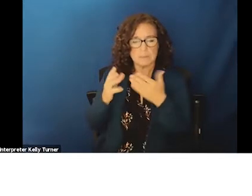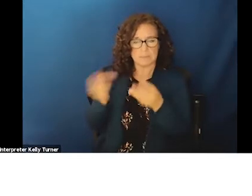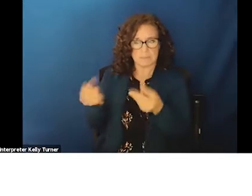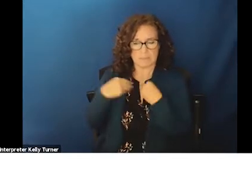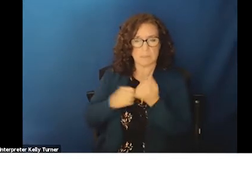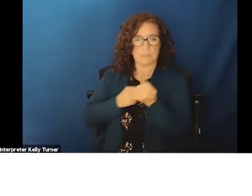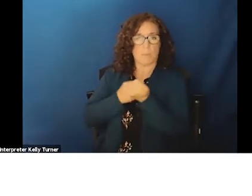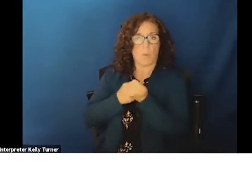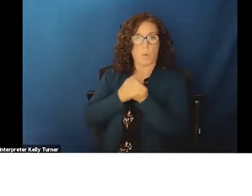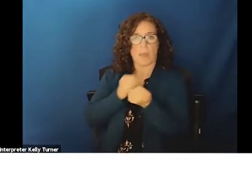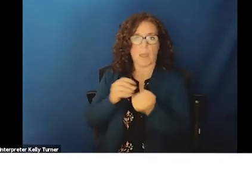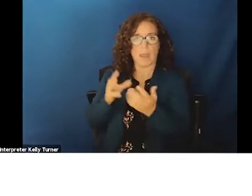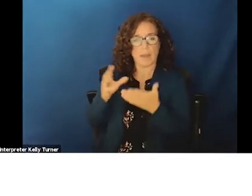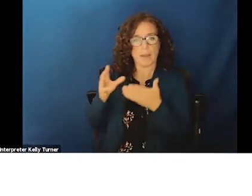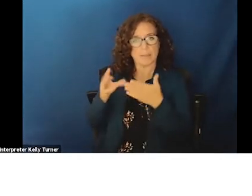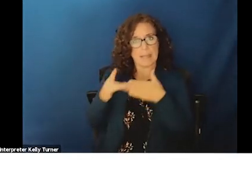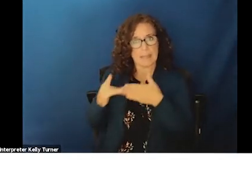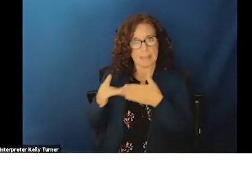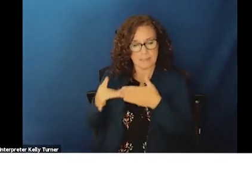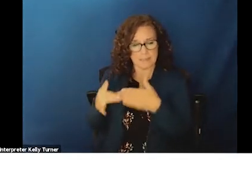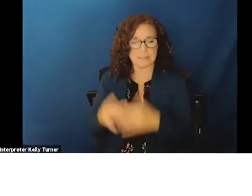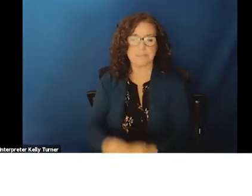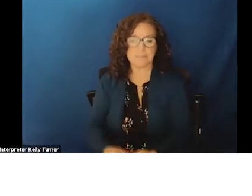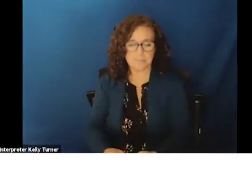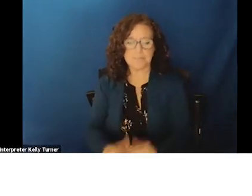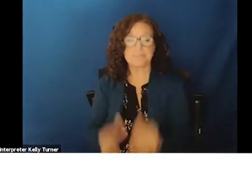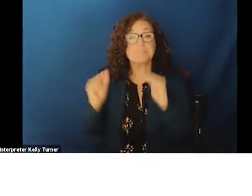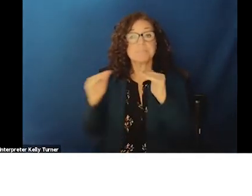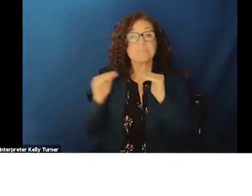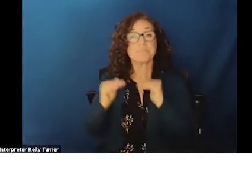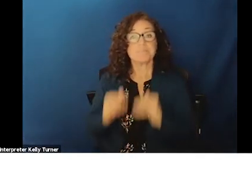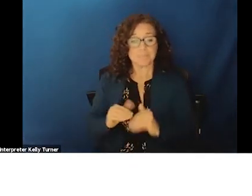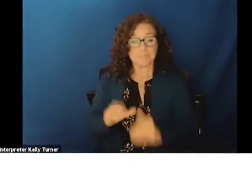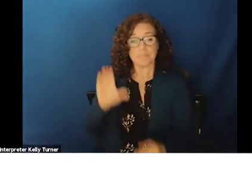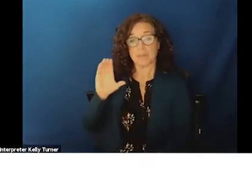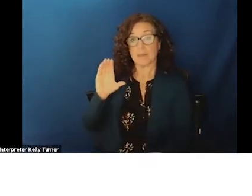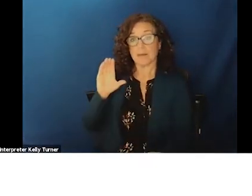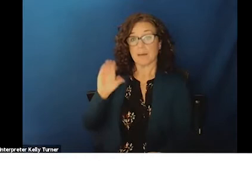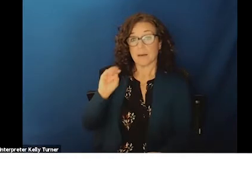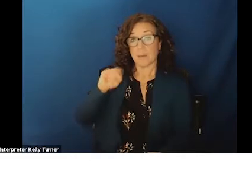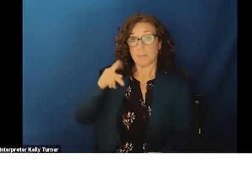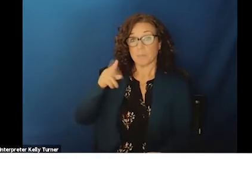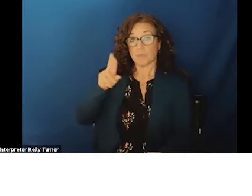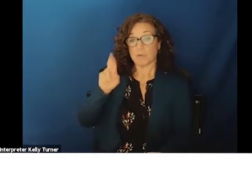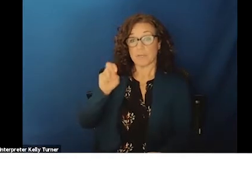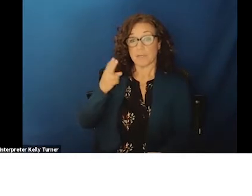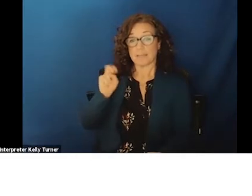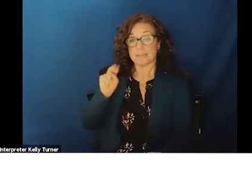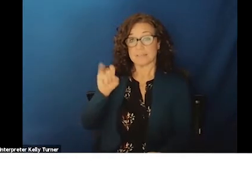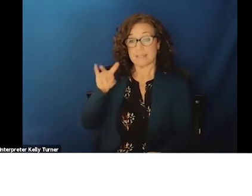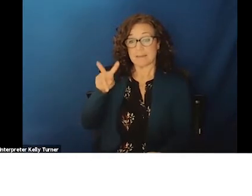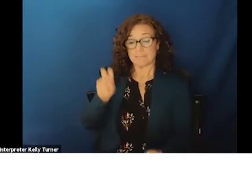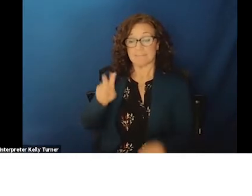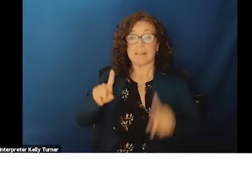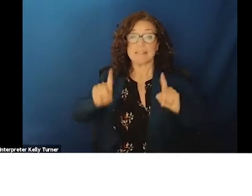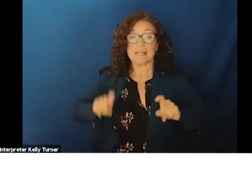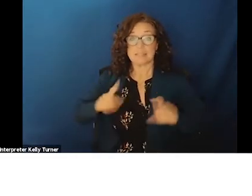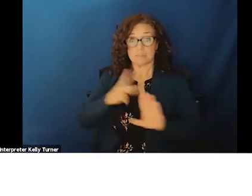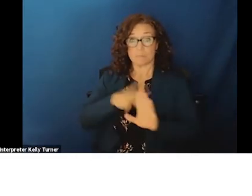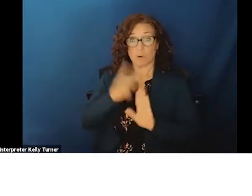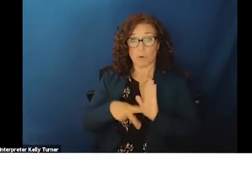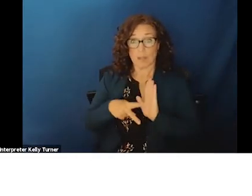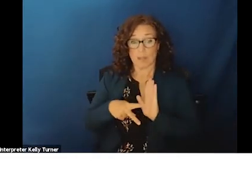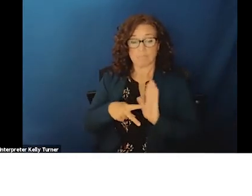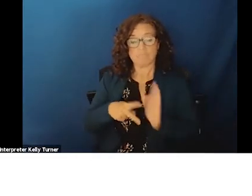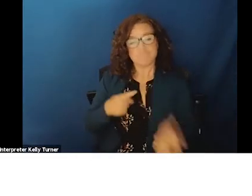Now, comprehensive testing program. It's a very real possibility that we will move to a comprehensive use of